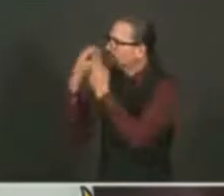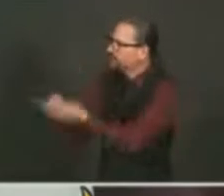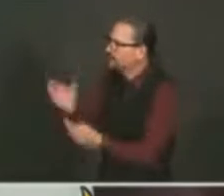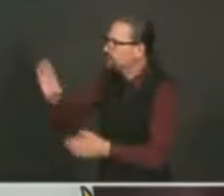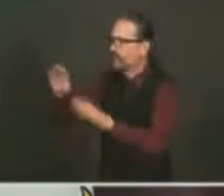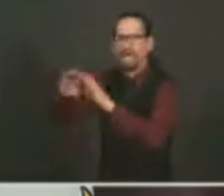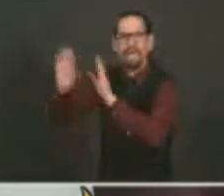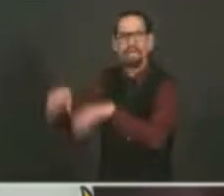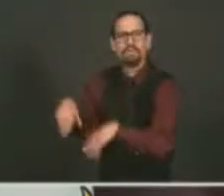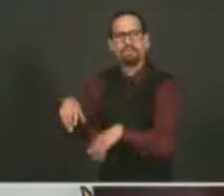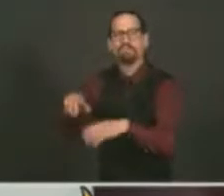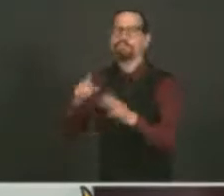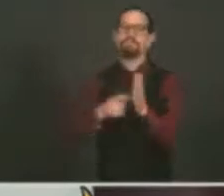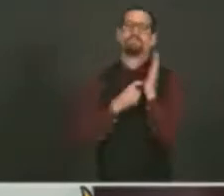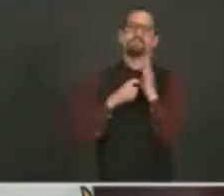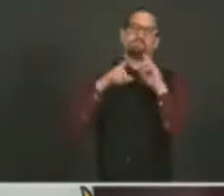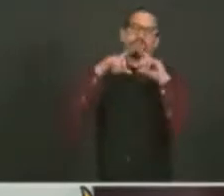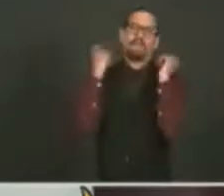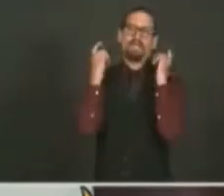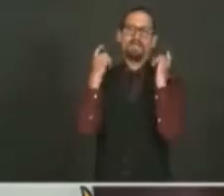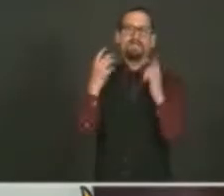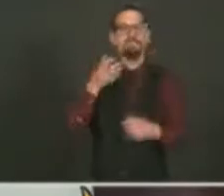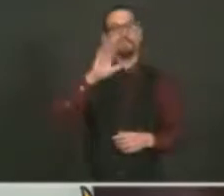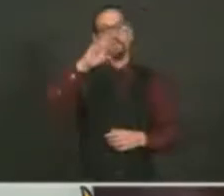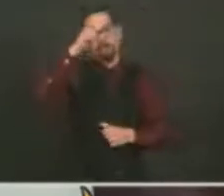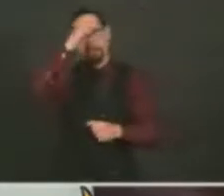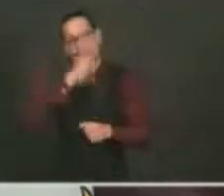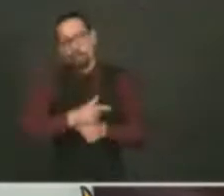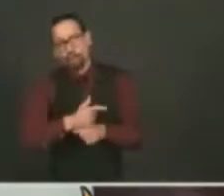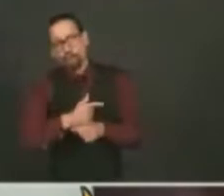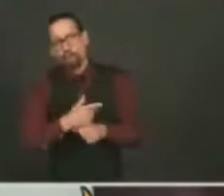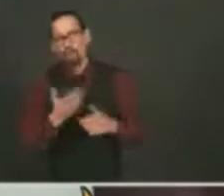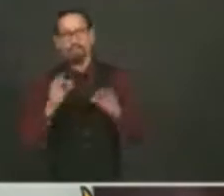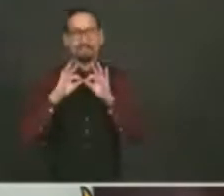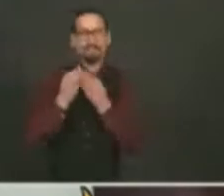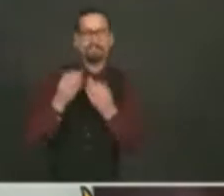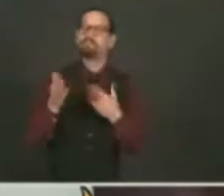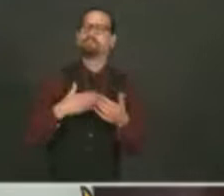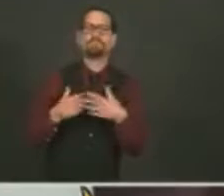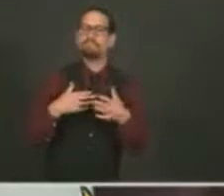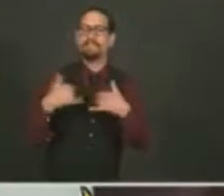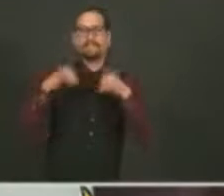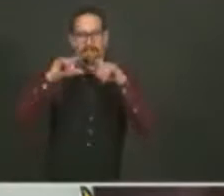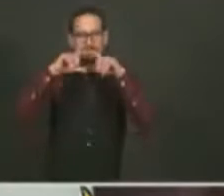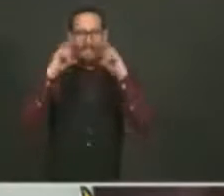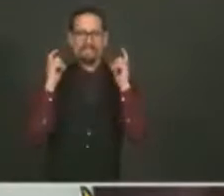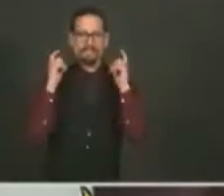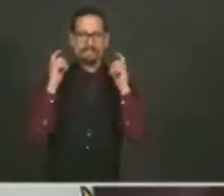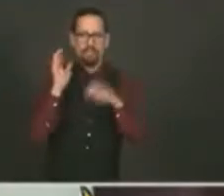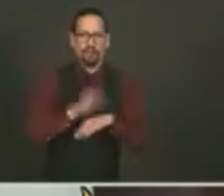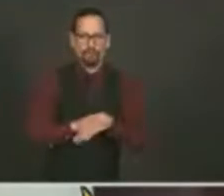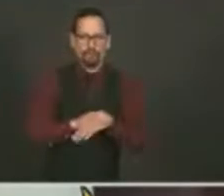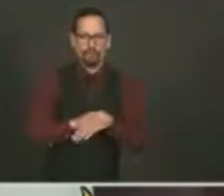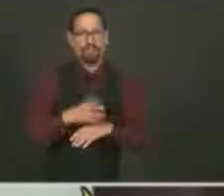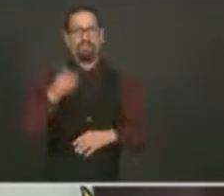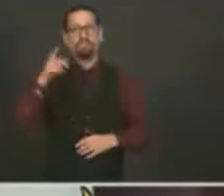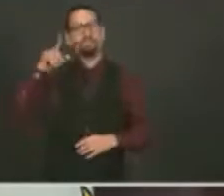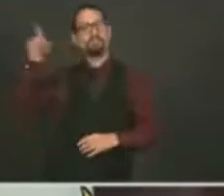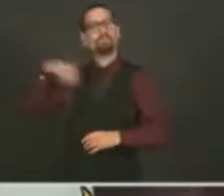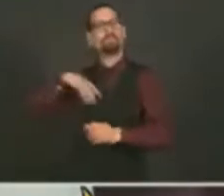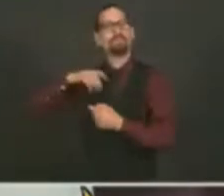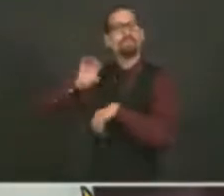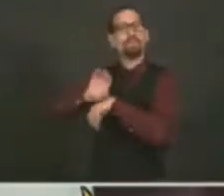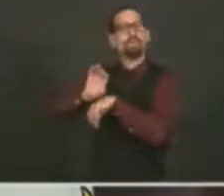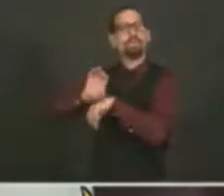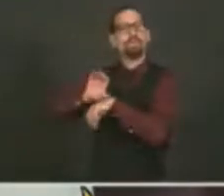just with his family. I don't care if you go invite 2 people from church over to sit with you at your house for a